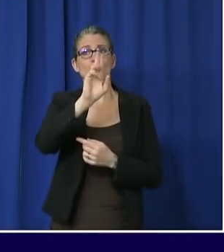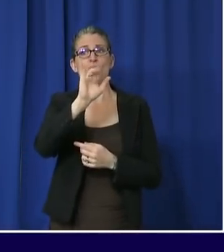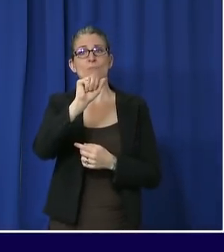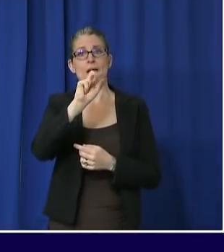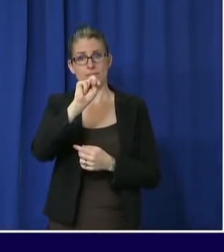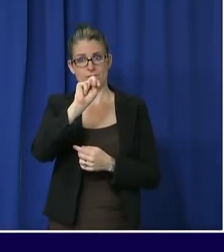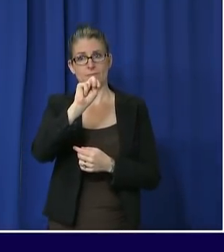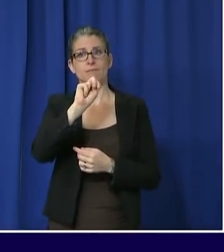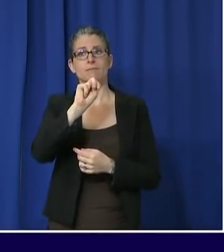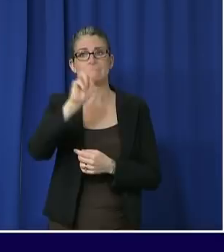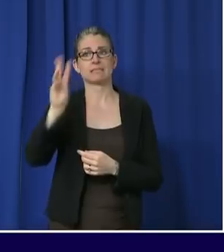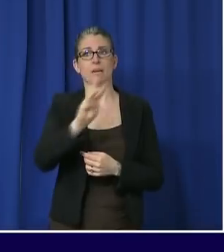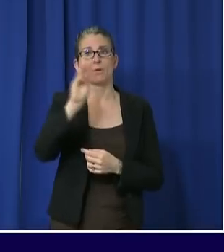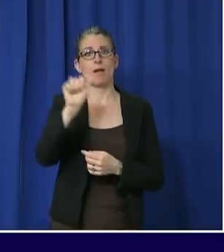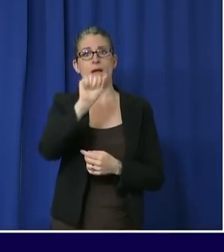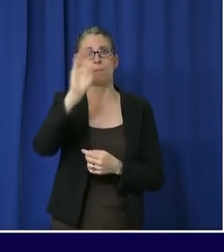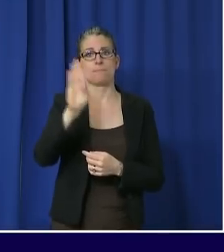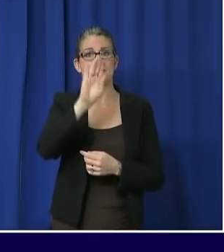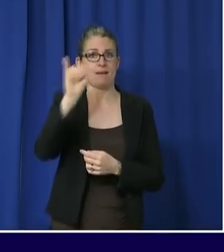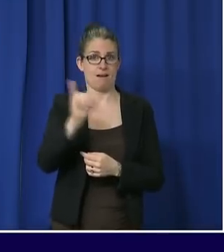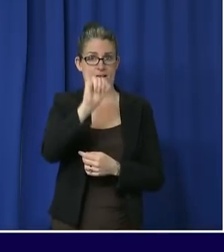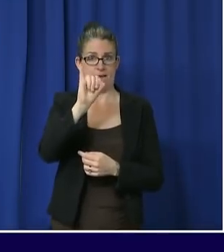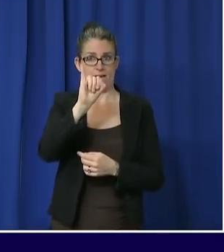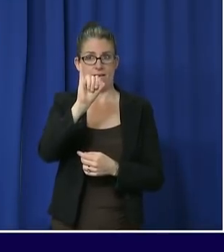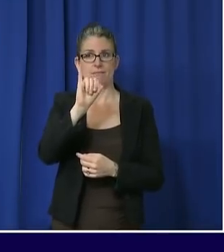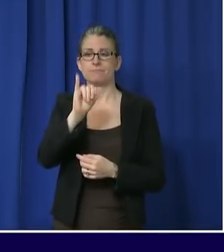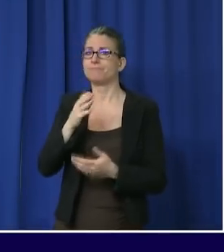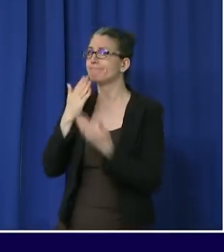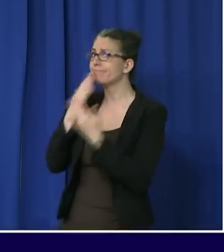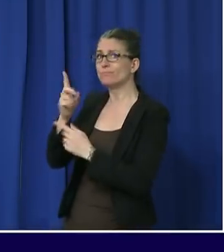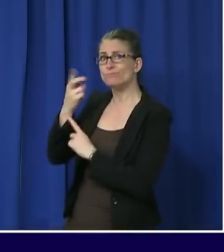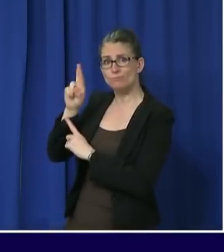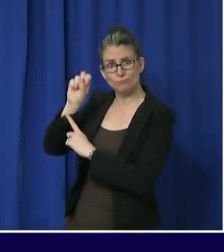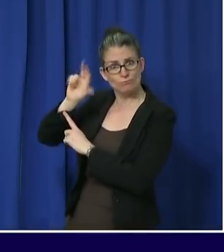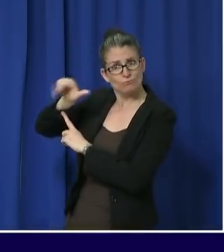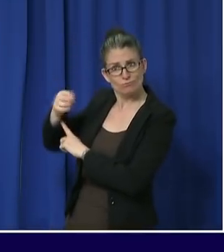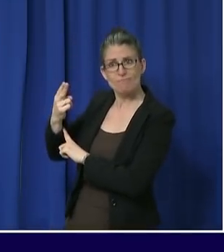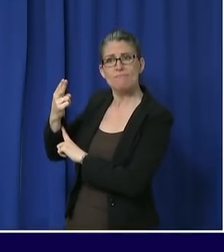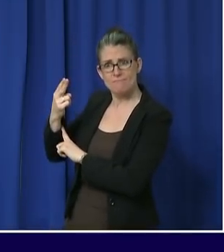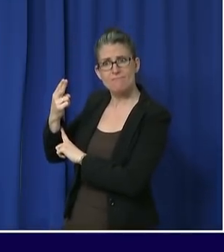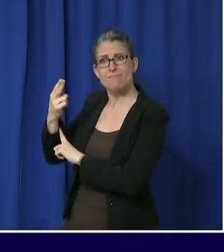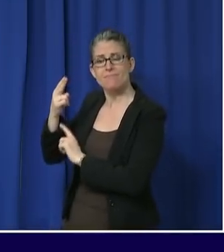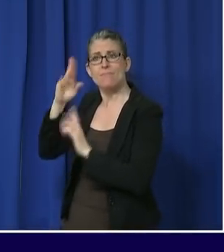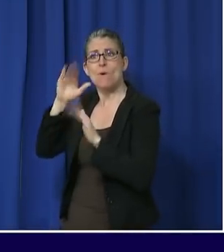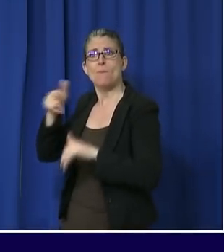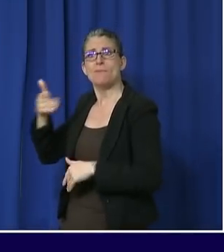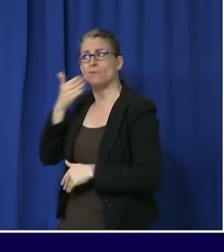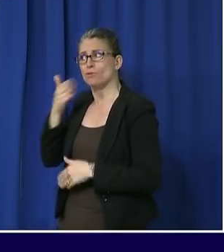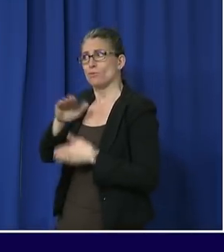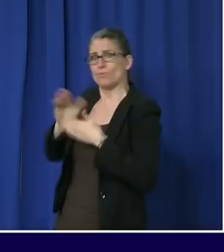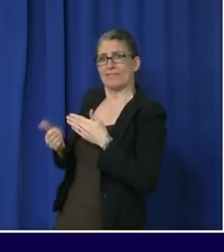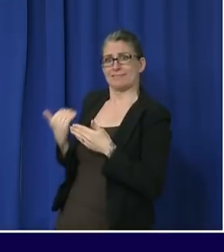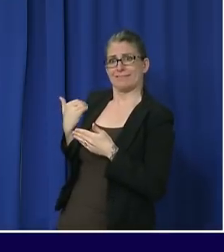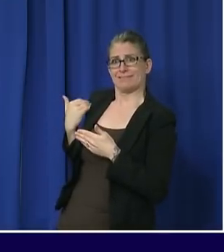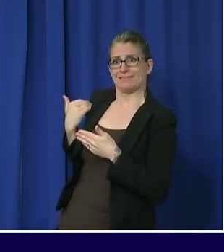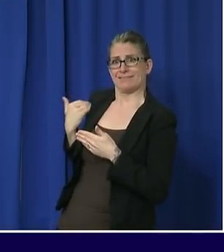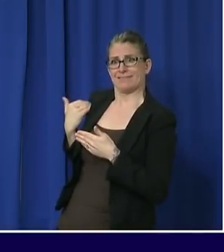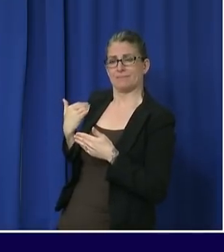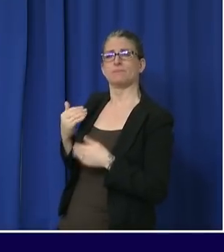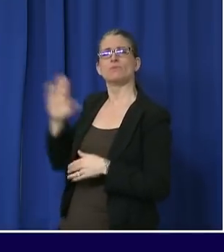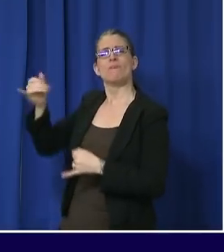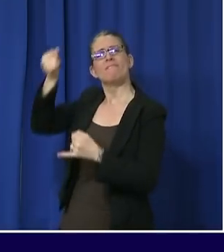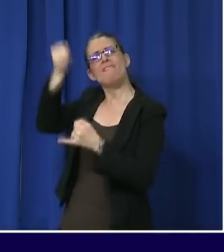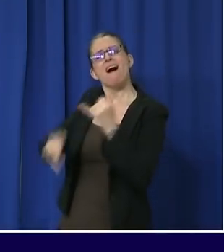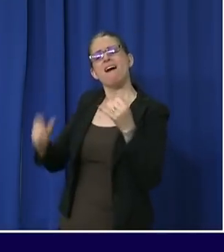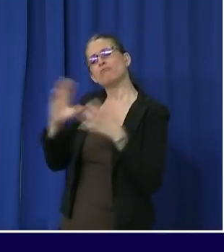WABI. Thank you, Dr. Shah. Hope you had a great weekend. It was nice to hear your final thoughts. I had a couple of Diet Cokes in your